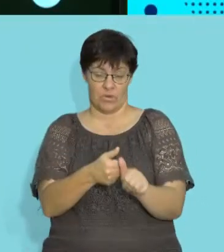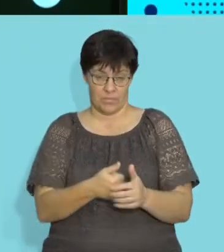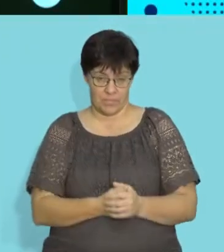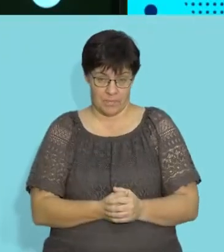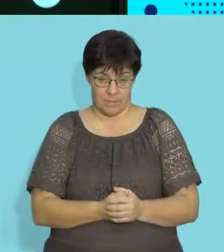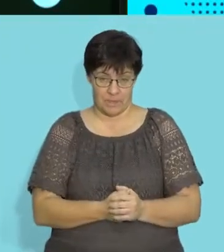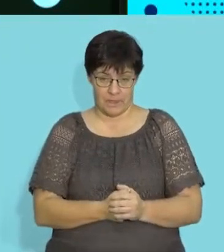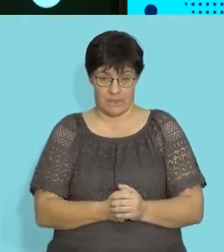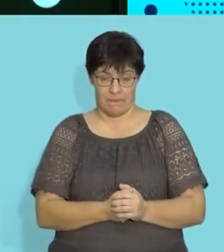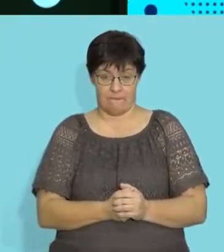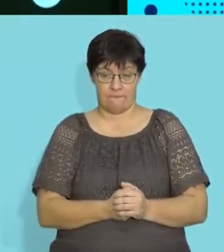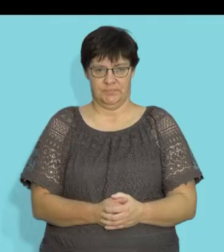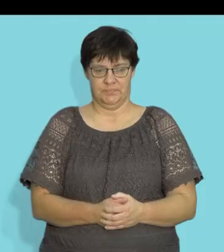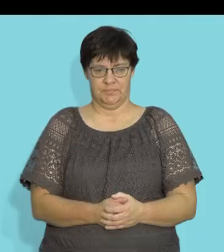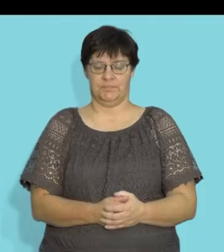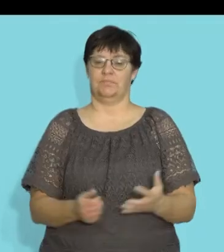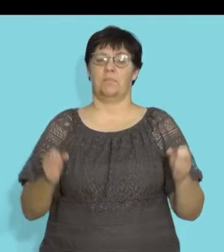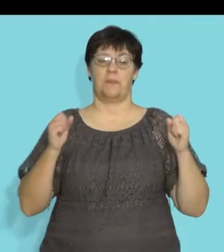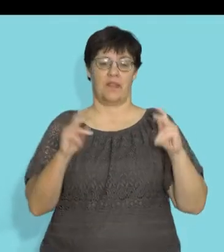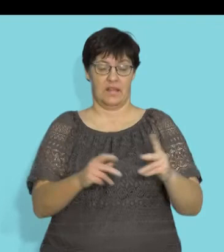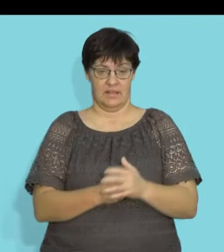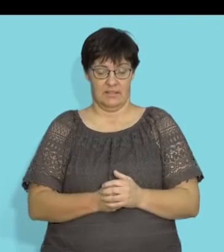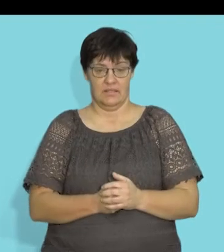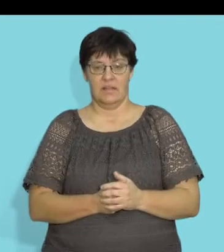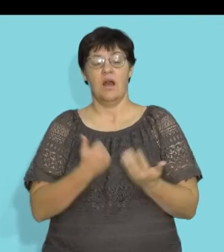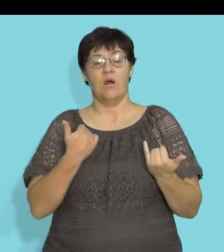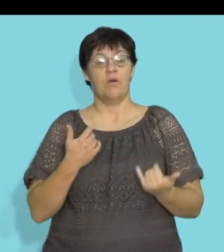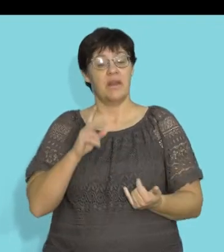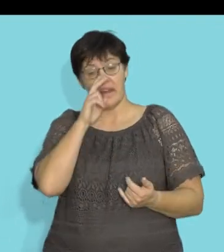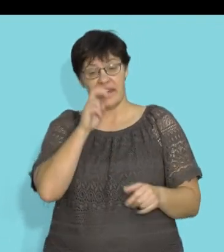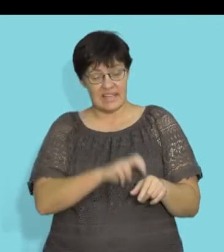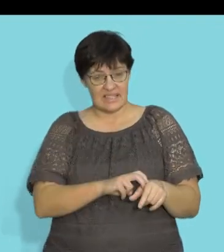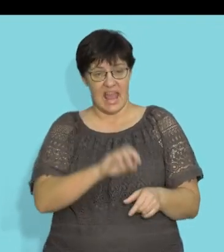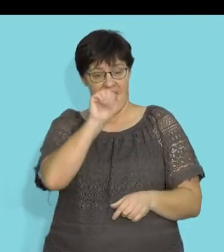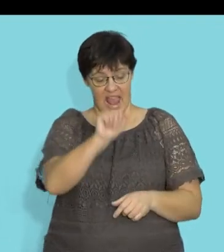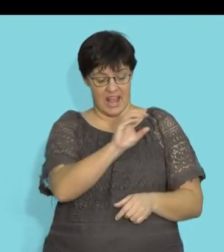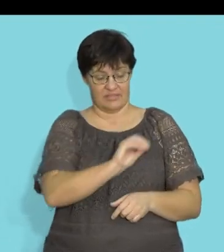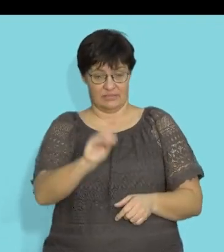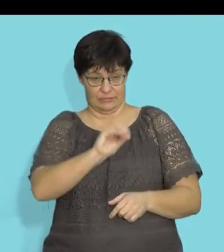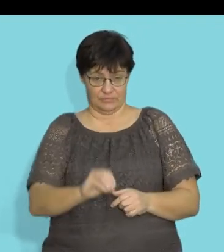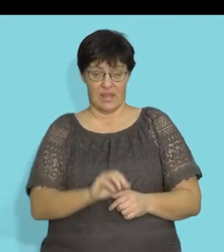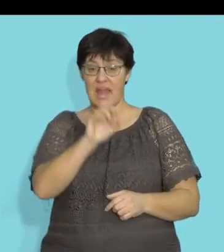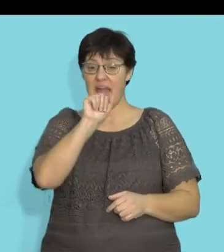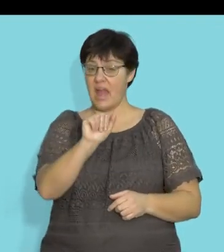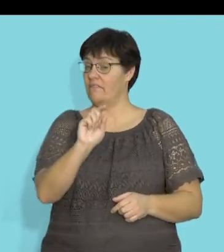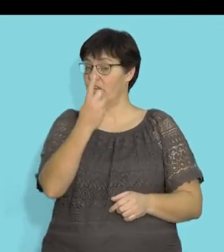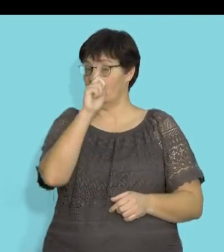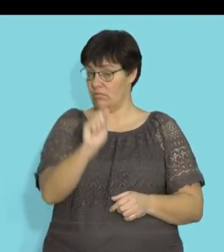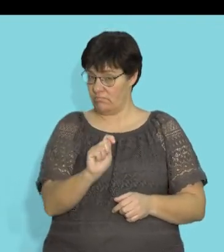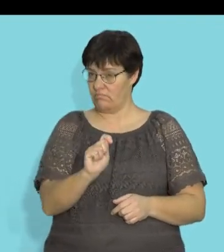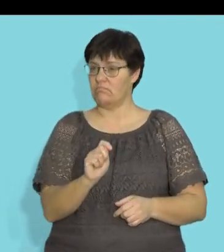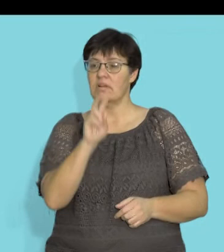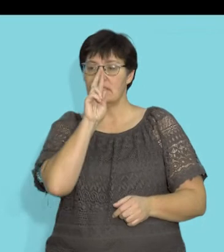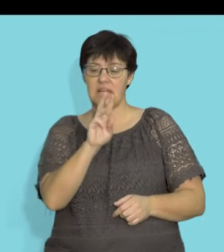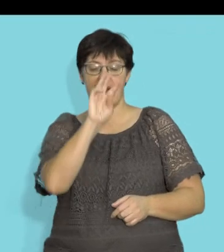go back to the board. Great, so I need to substitute in a. A is my first term, and I can